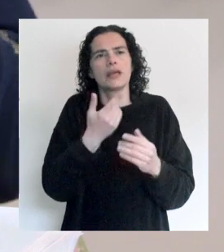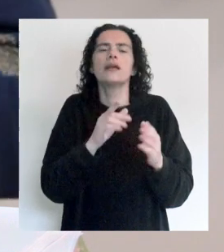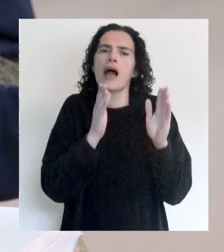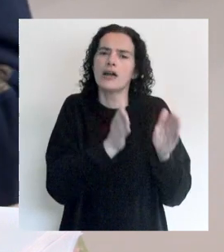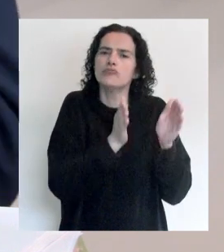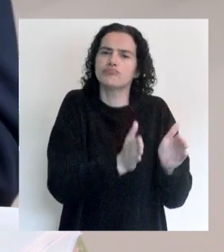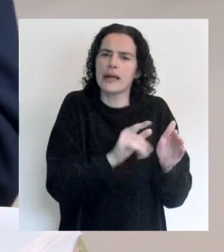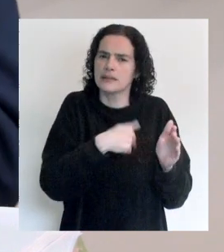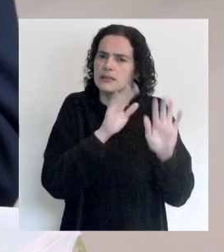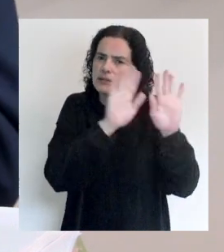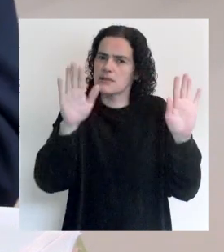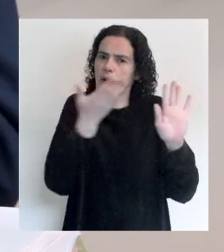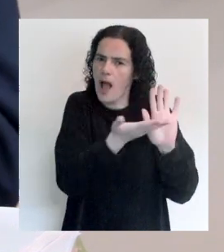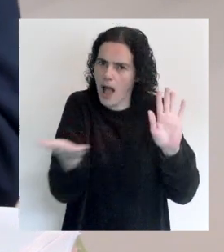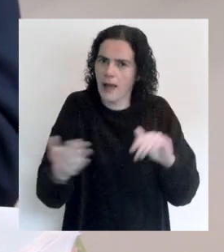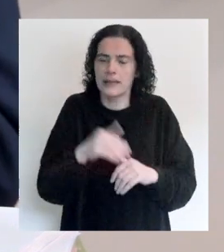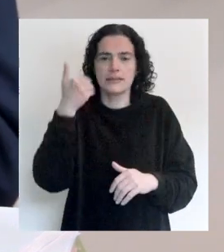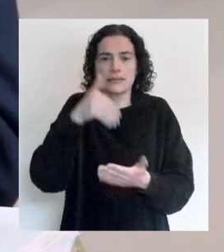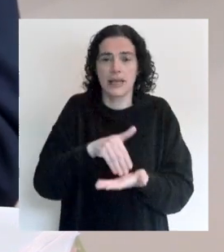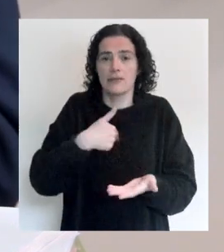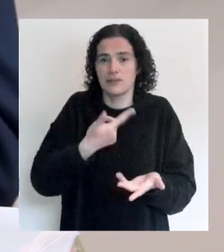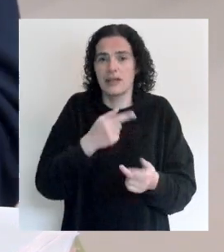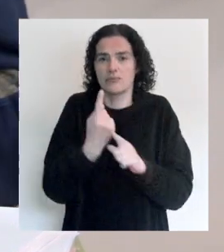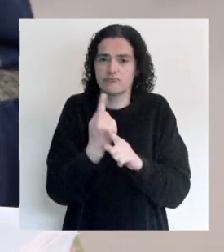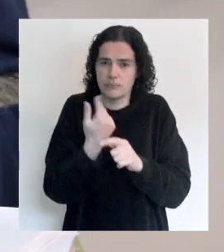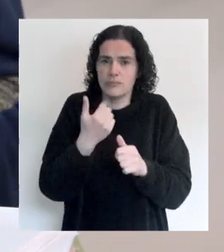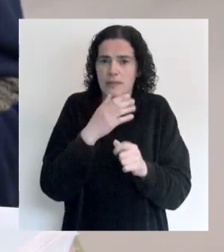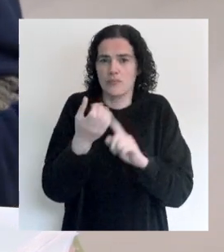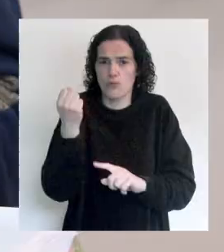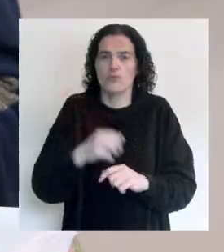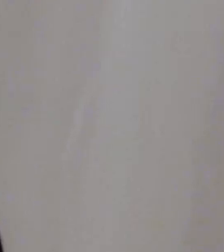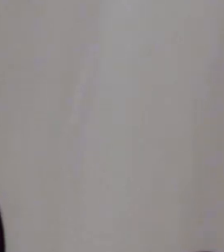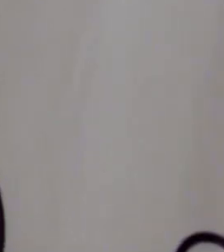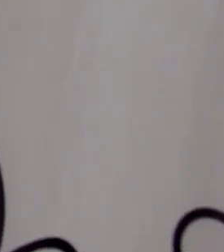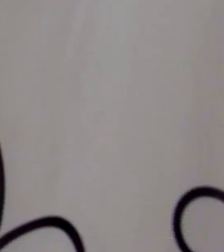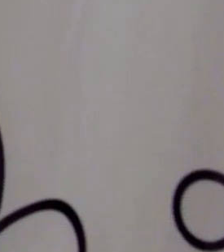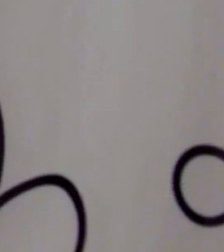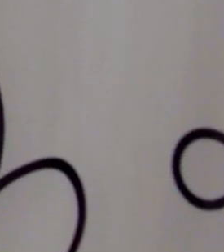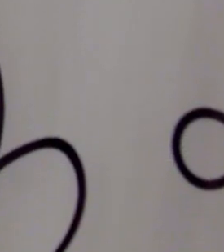make that a chapter here at the exhibition at Serralves. So these are the unbuilt roads.